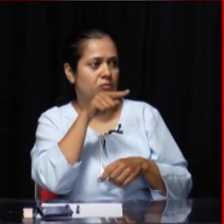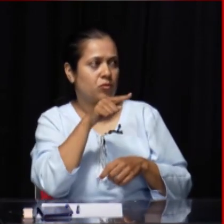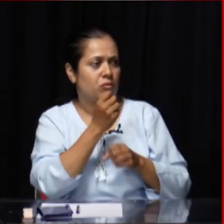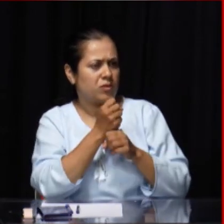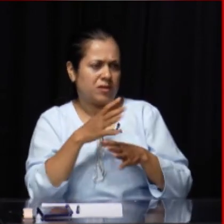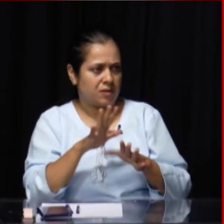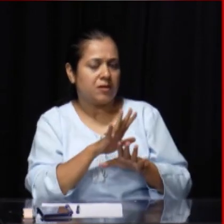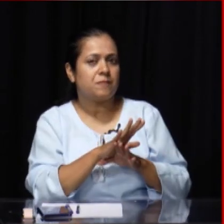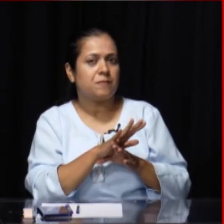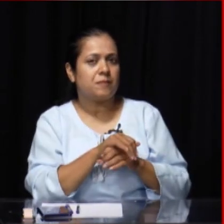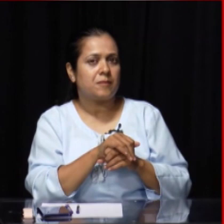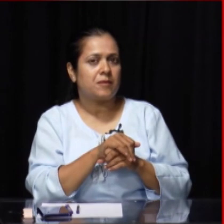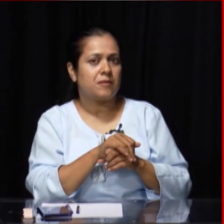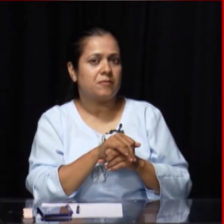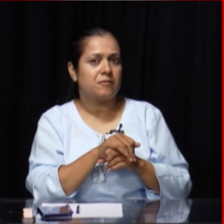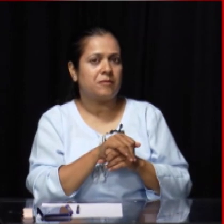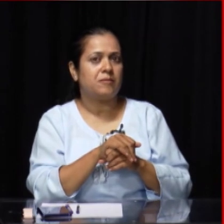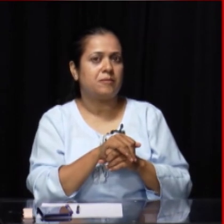in general?